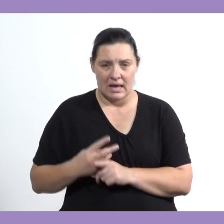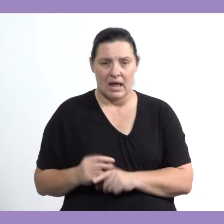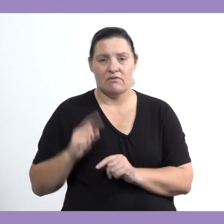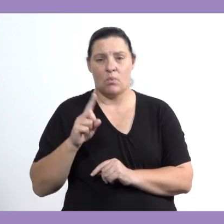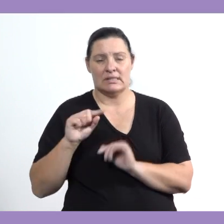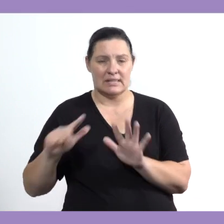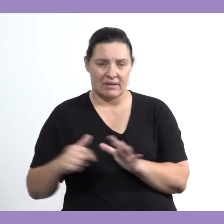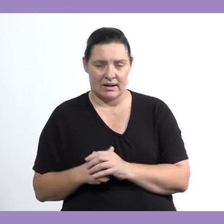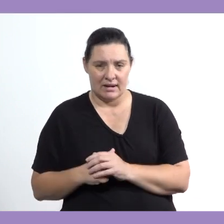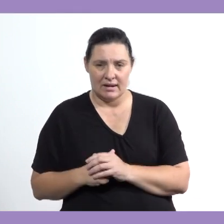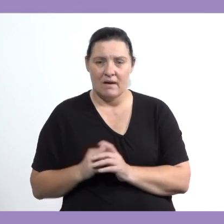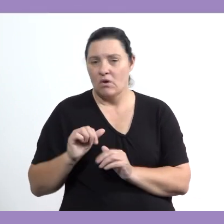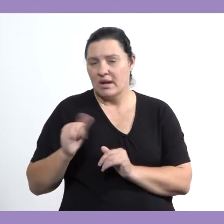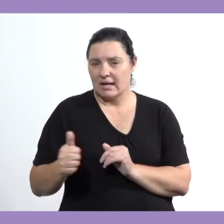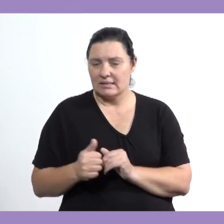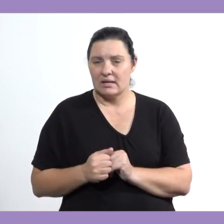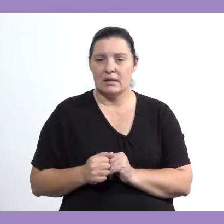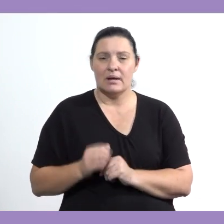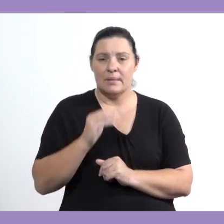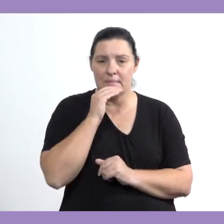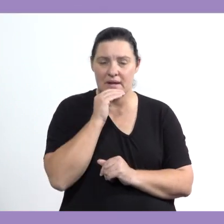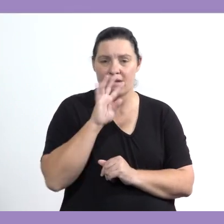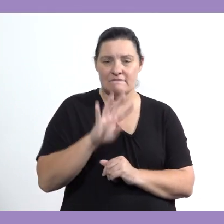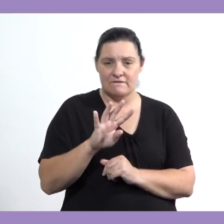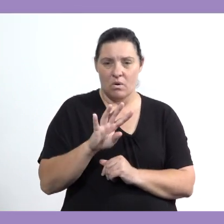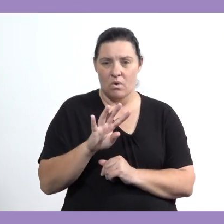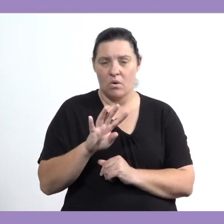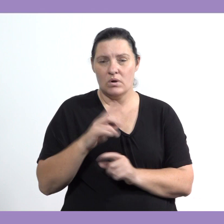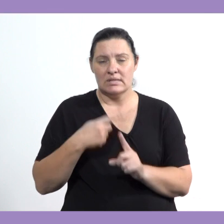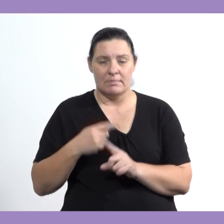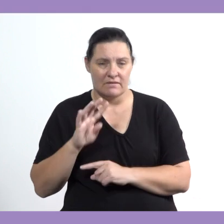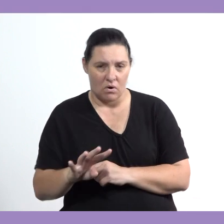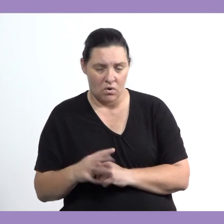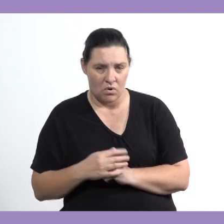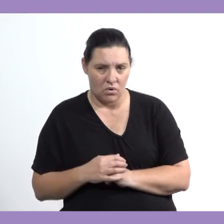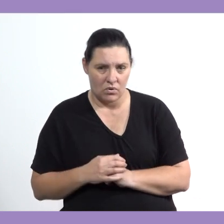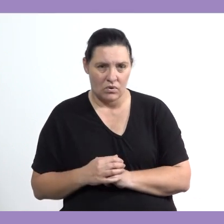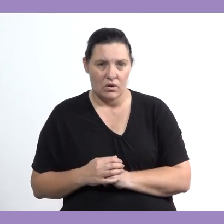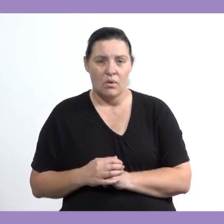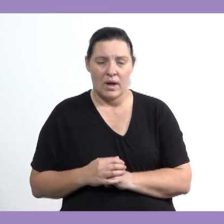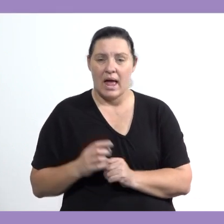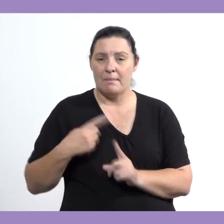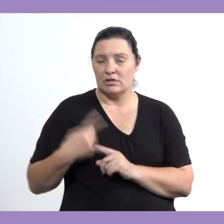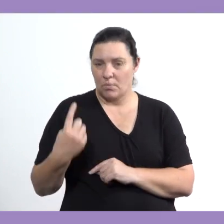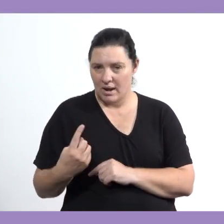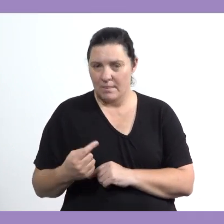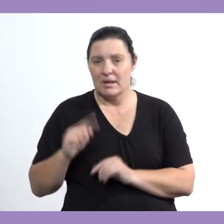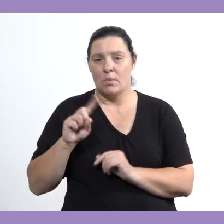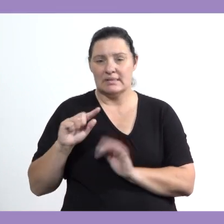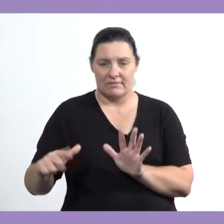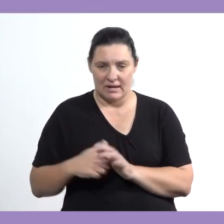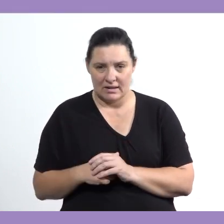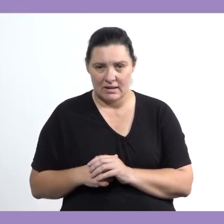we had 17 shaded blocks for the next one, which would be 4 multiplied by 4, and that is, when we add 1, that